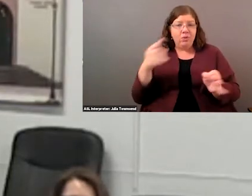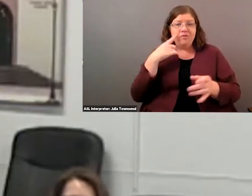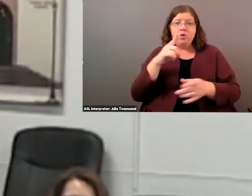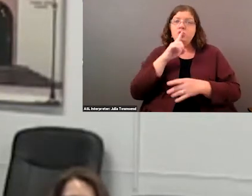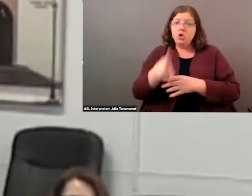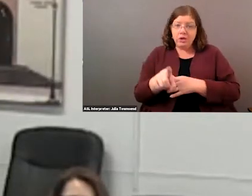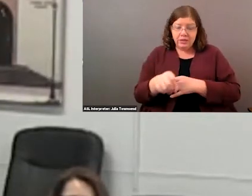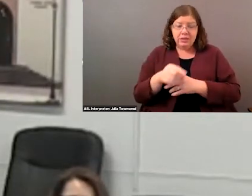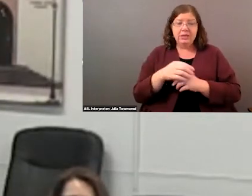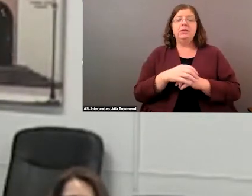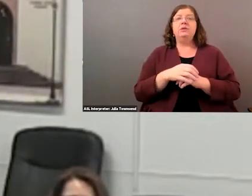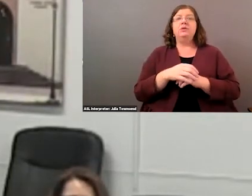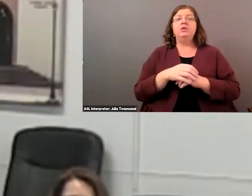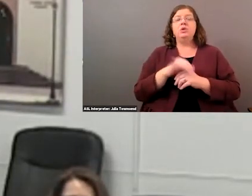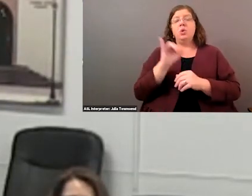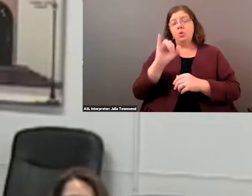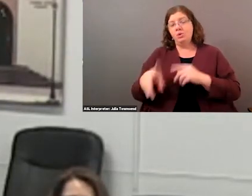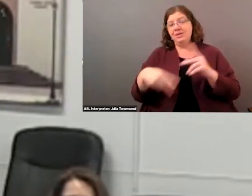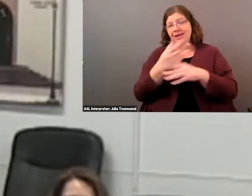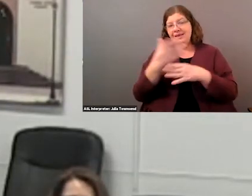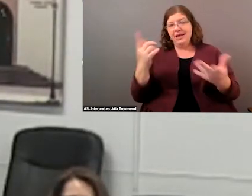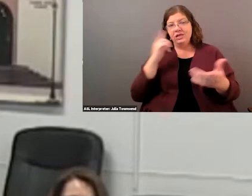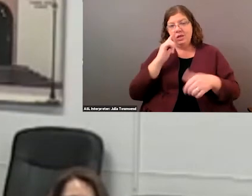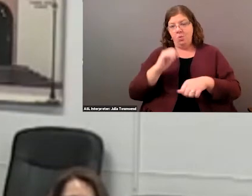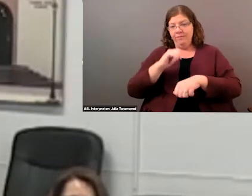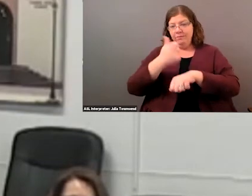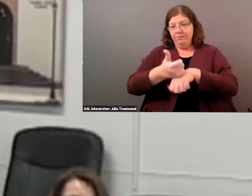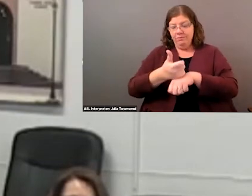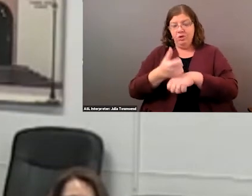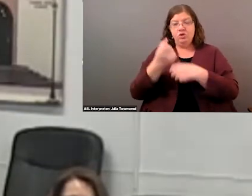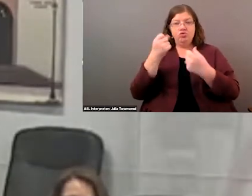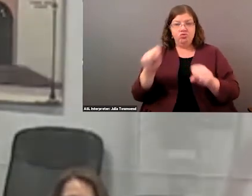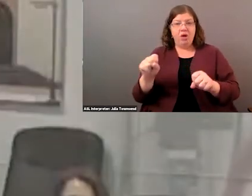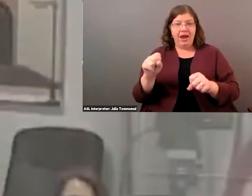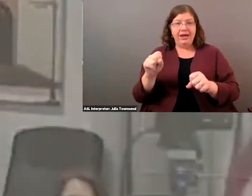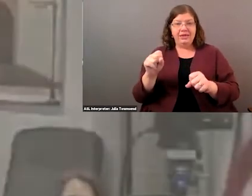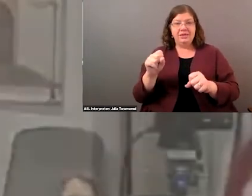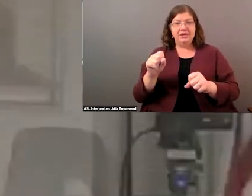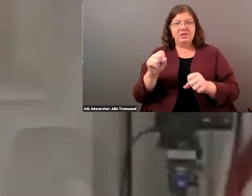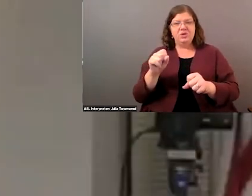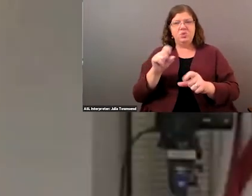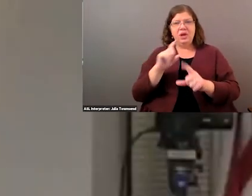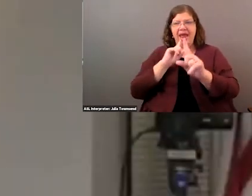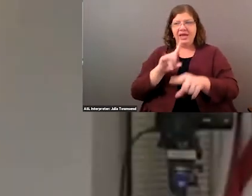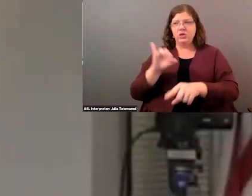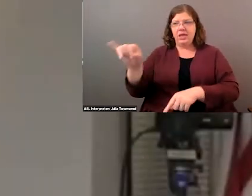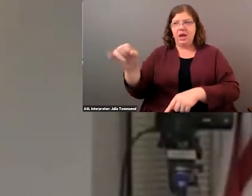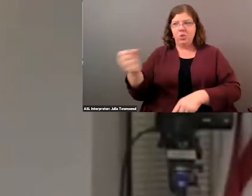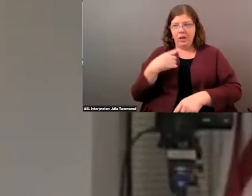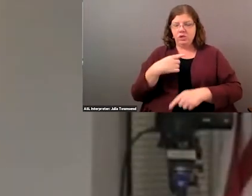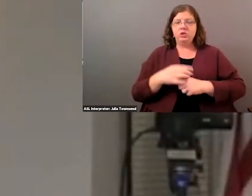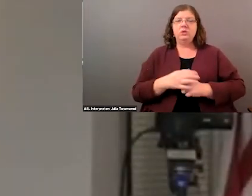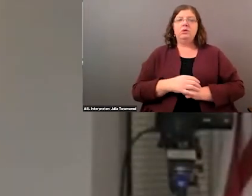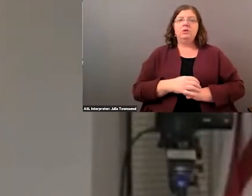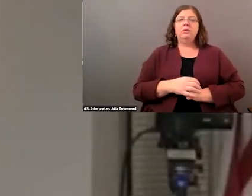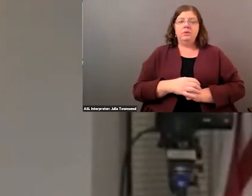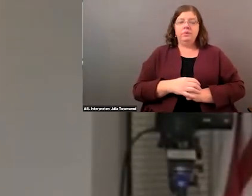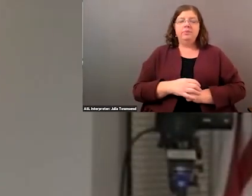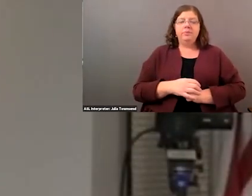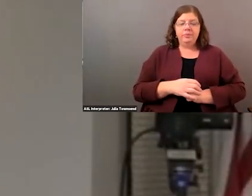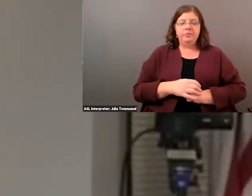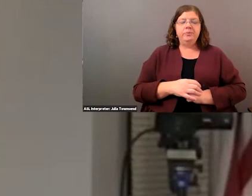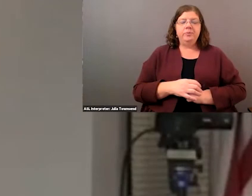that very question. Yeah, and just to add on to that, I would get that because that does make sense. Your experience may be able to